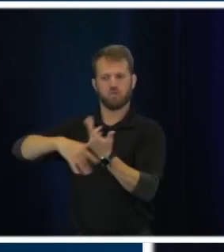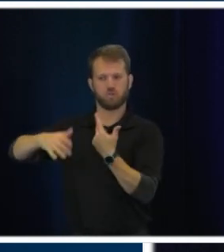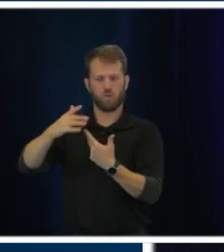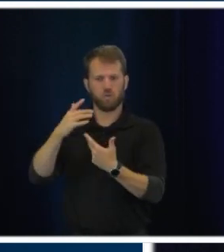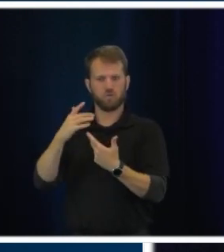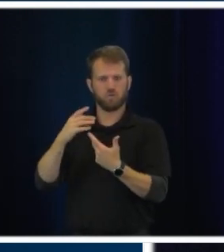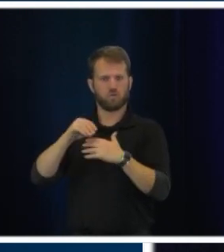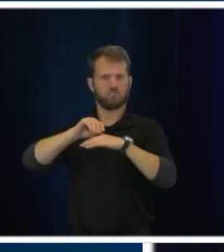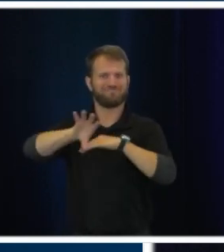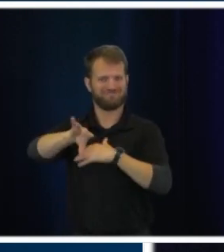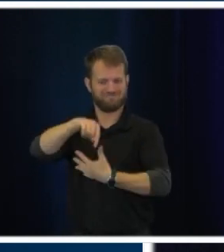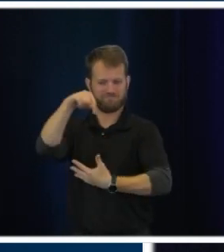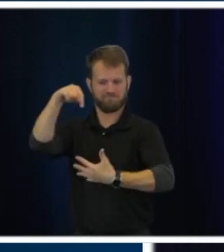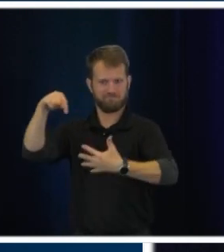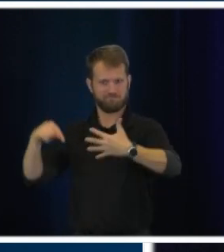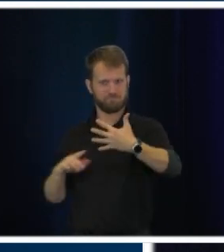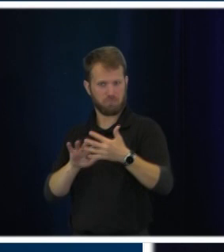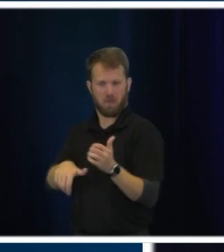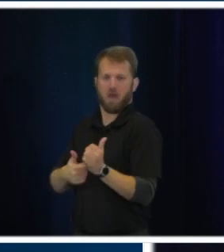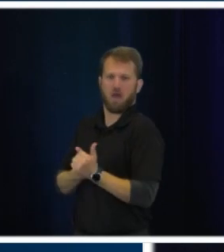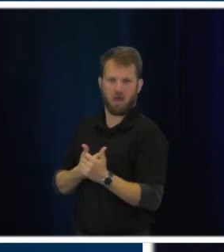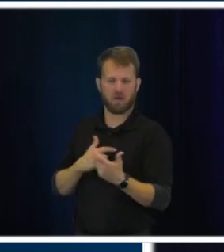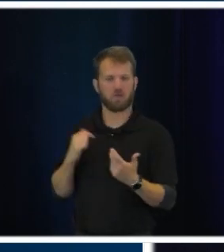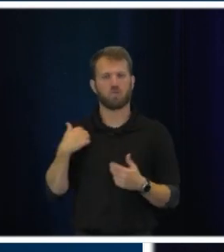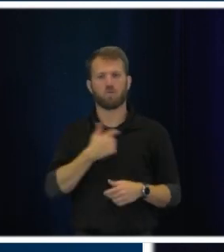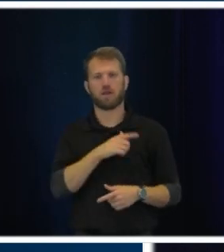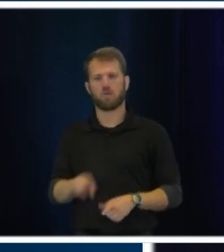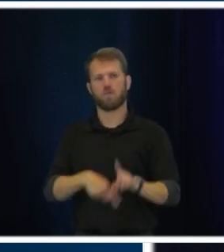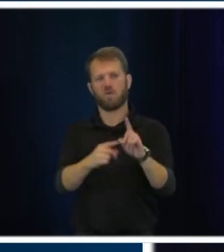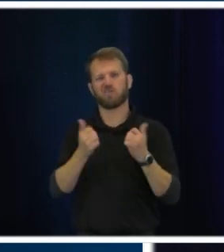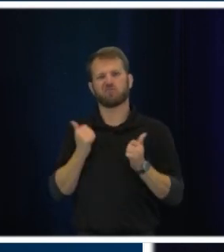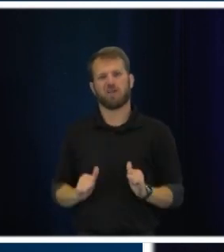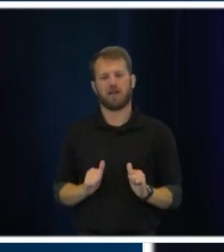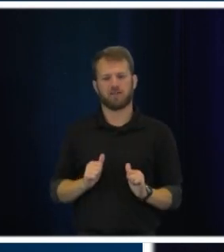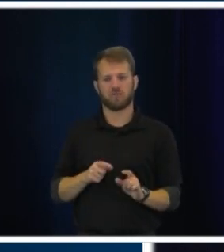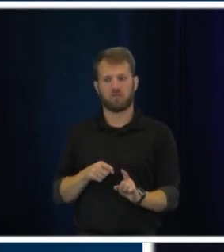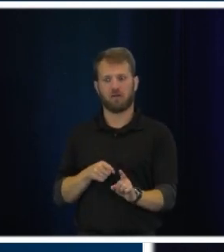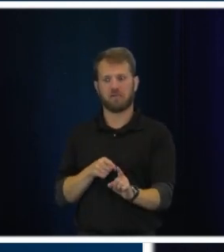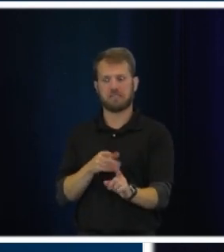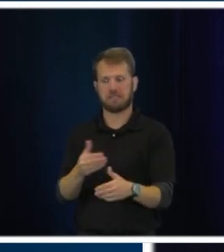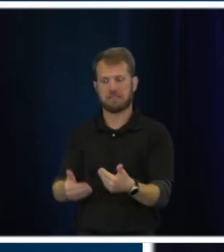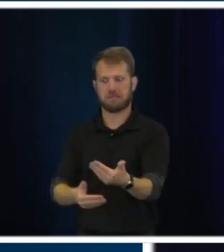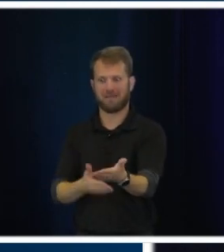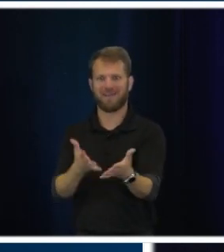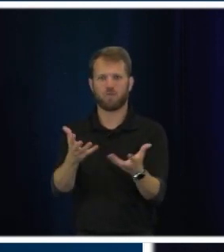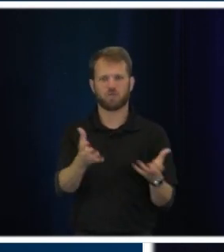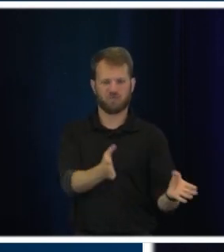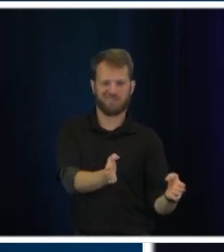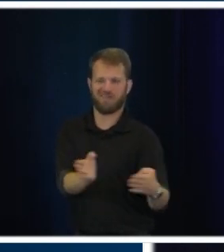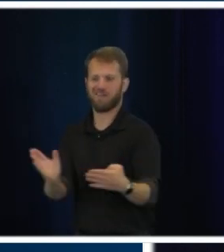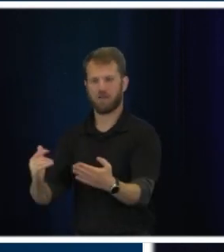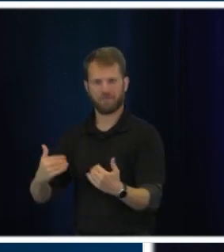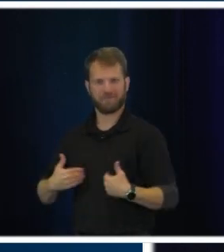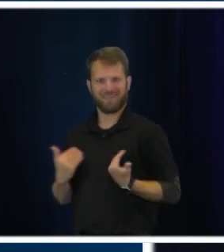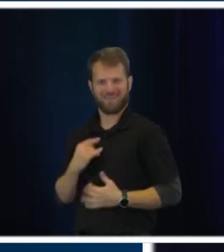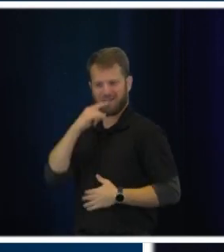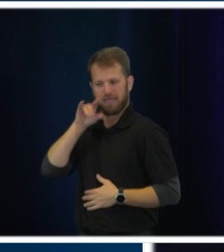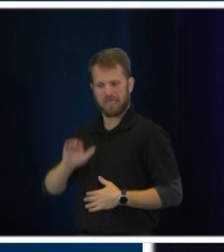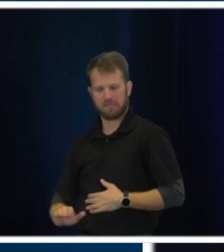Columbus Public Health to try to change the trajectory, particularly of our future, our young kids and our community.